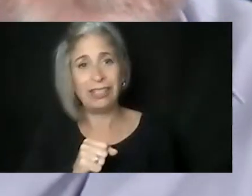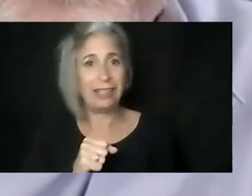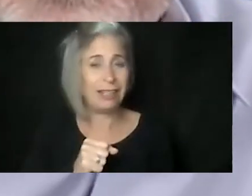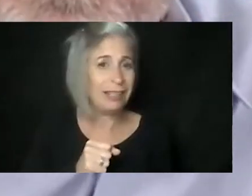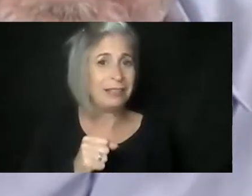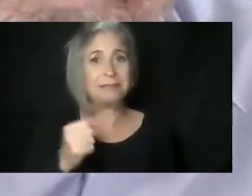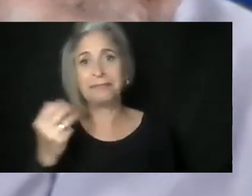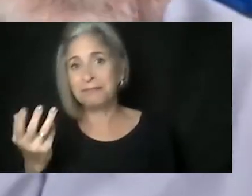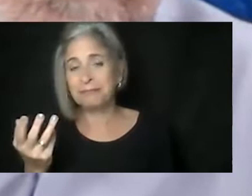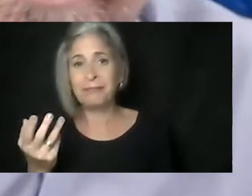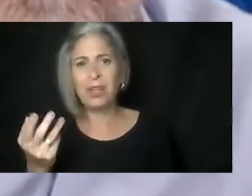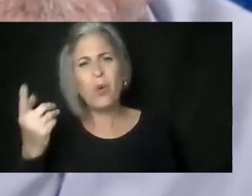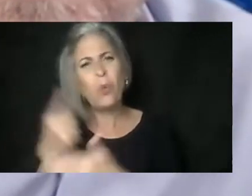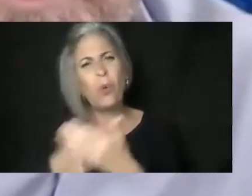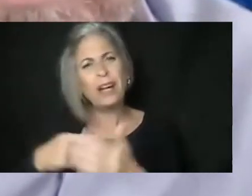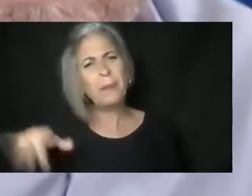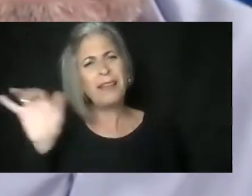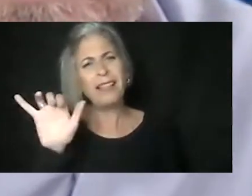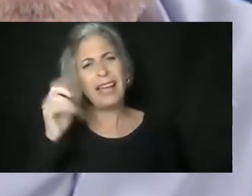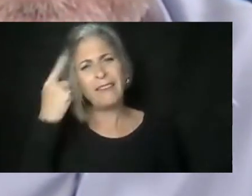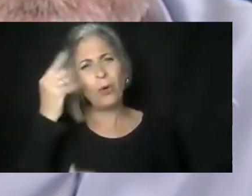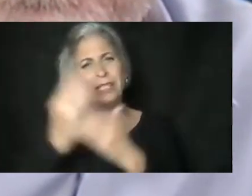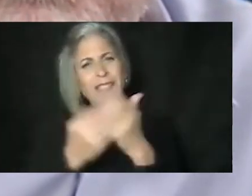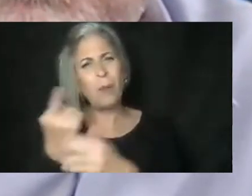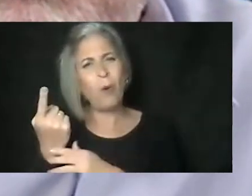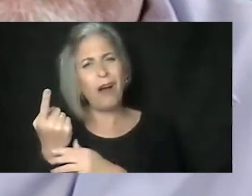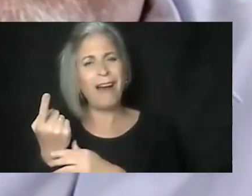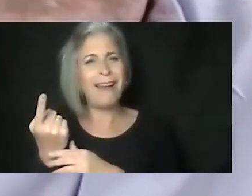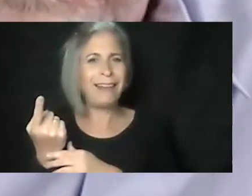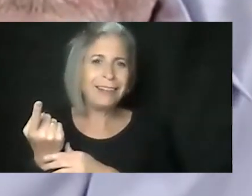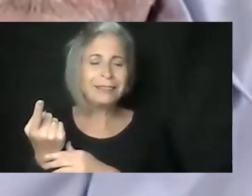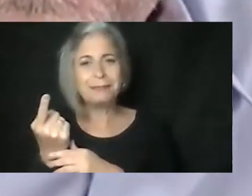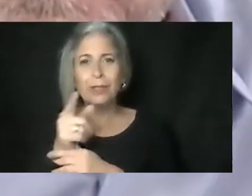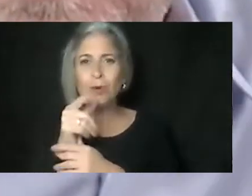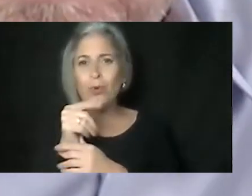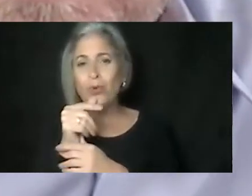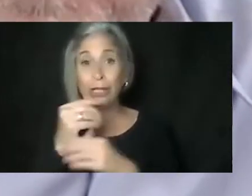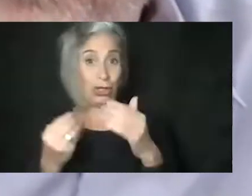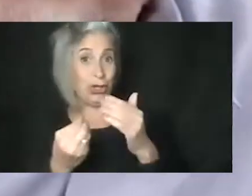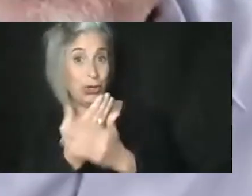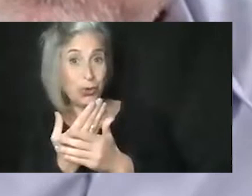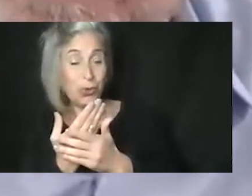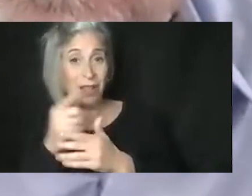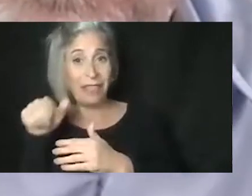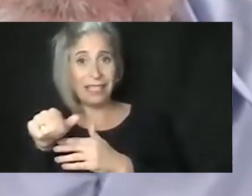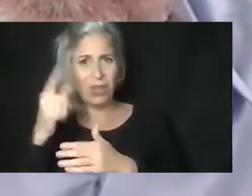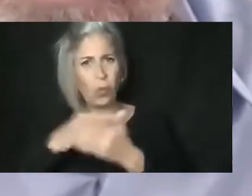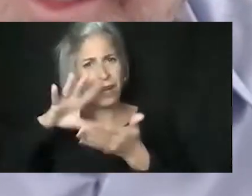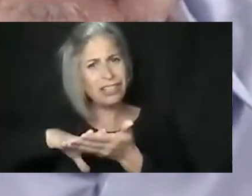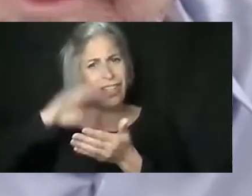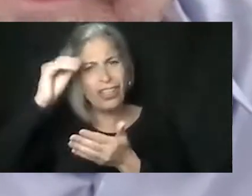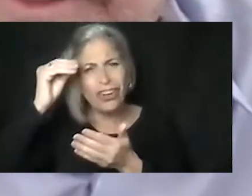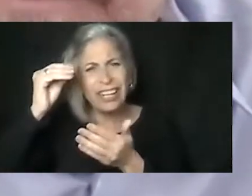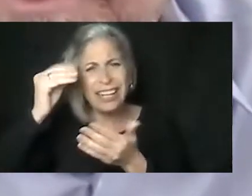mean, what would it be like for somebody who is new to this? I mean, what's the learning curve or